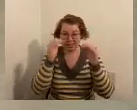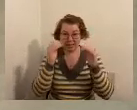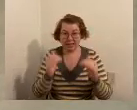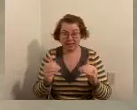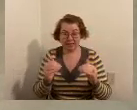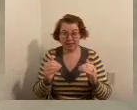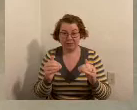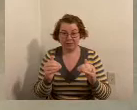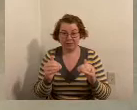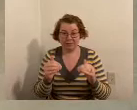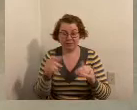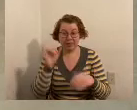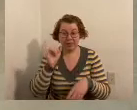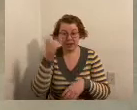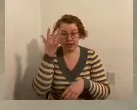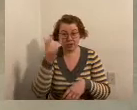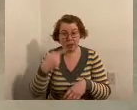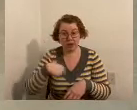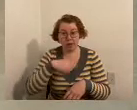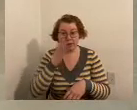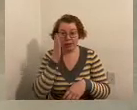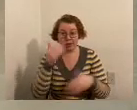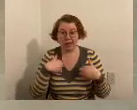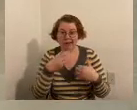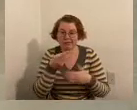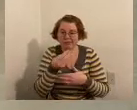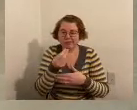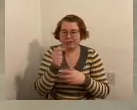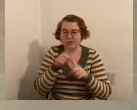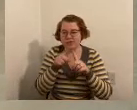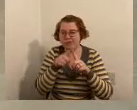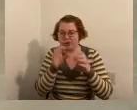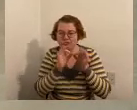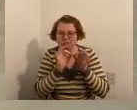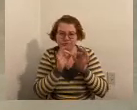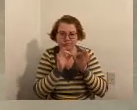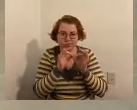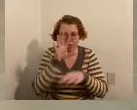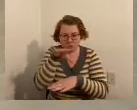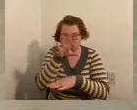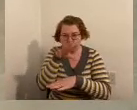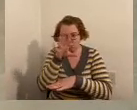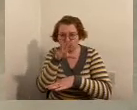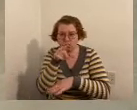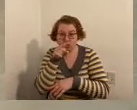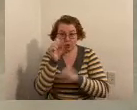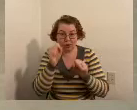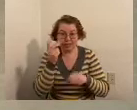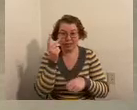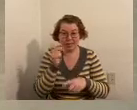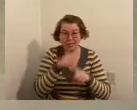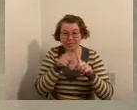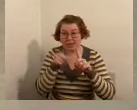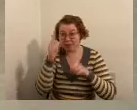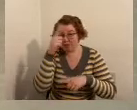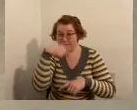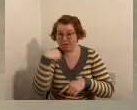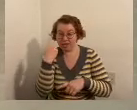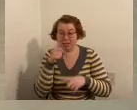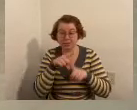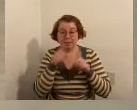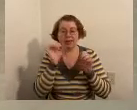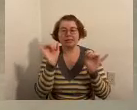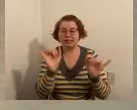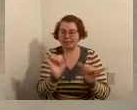lesson. And that's why we're going to have a couple different interpreters interpret it. And so you'll get to see some different faces, but it's the